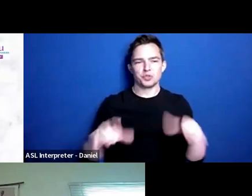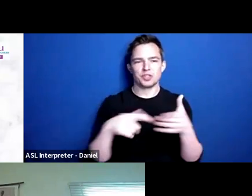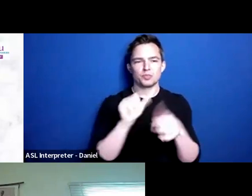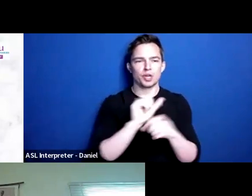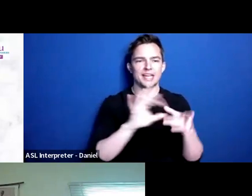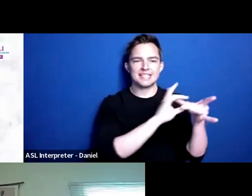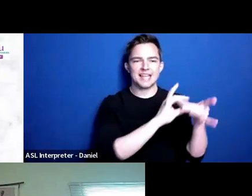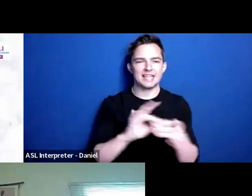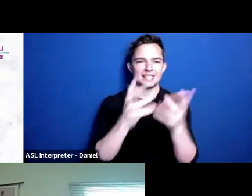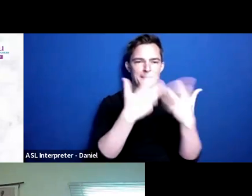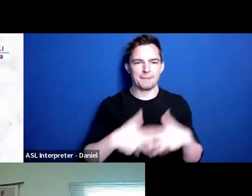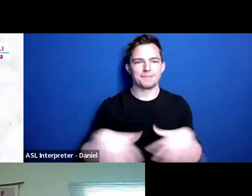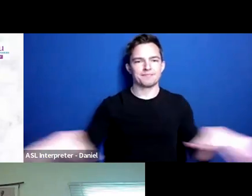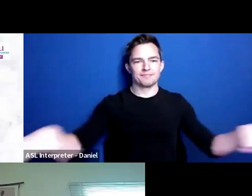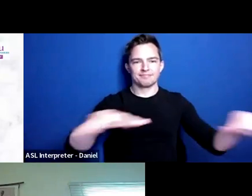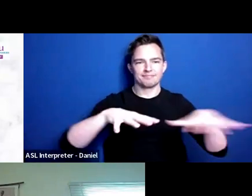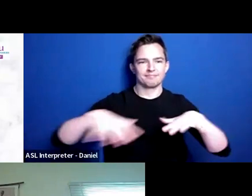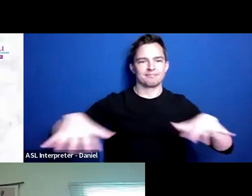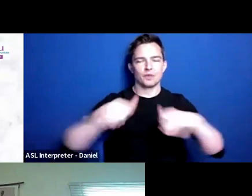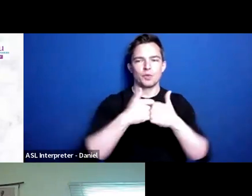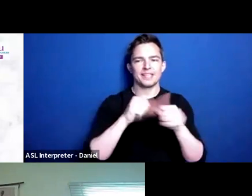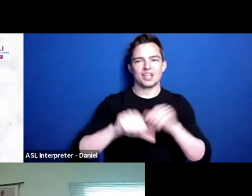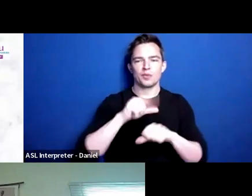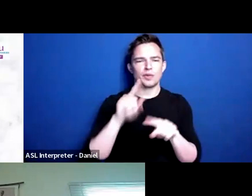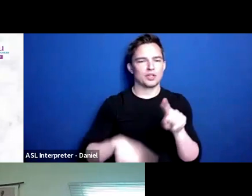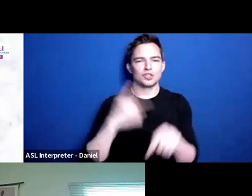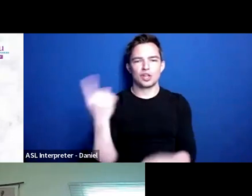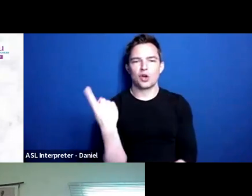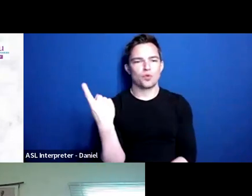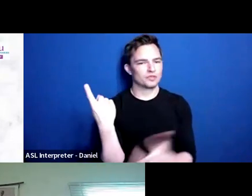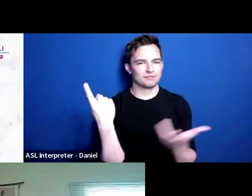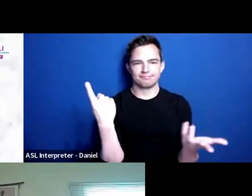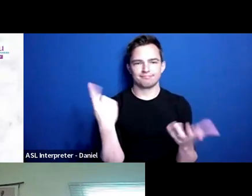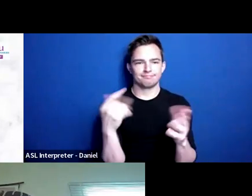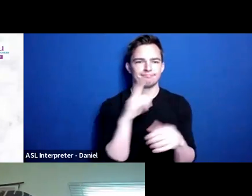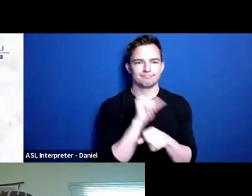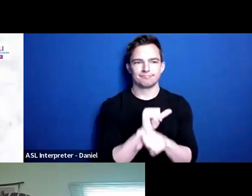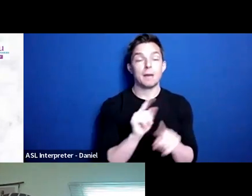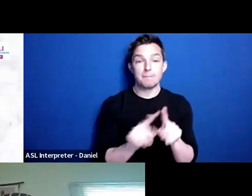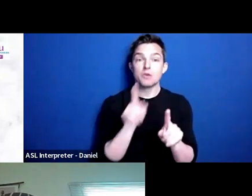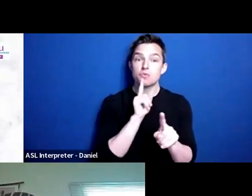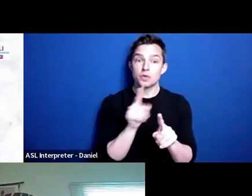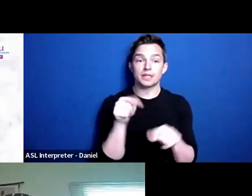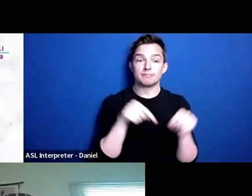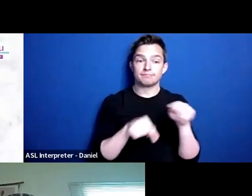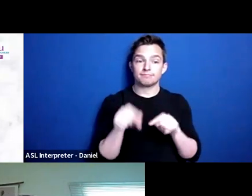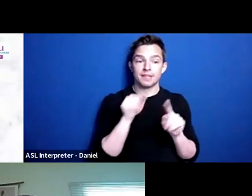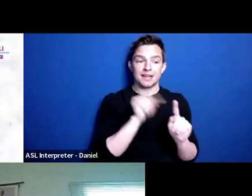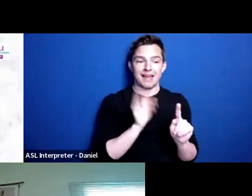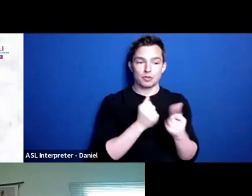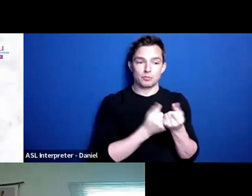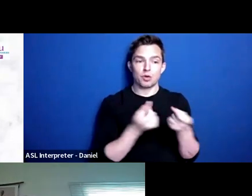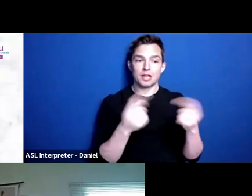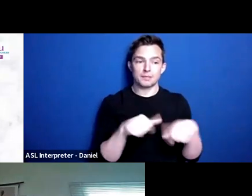tandem with one another, and we wouldn't be able to do it alone, certainly. But really our support comes in other